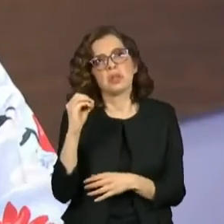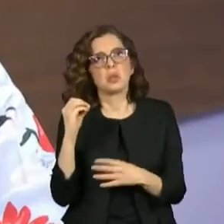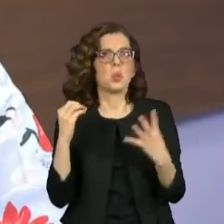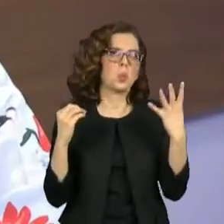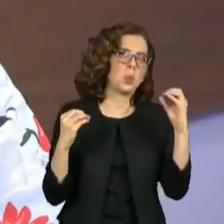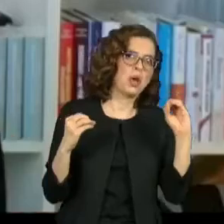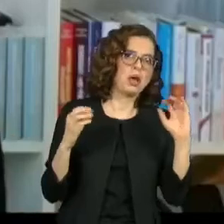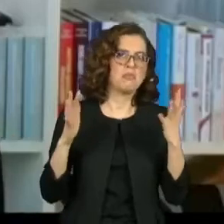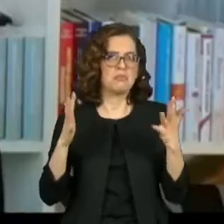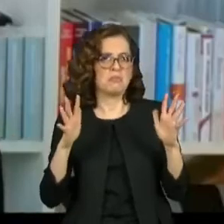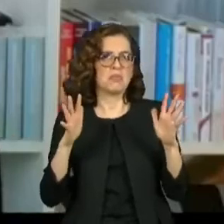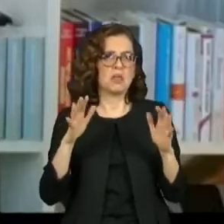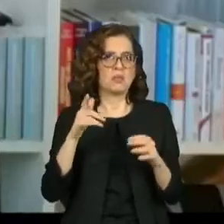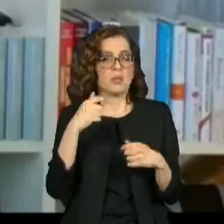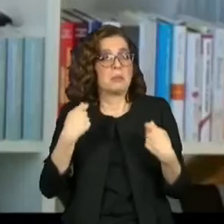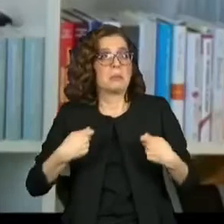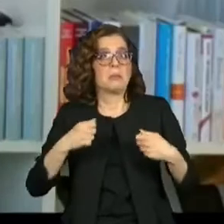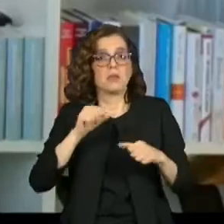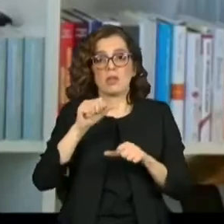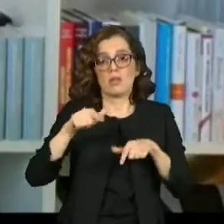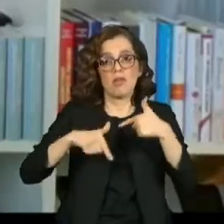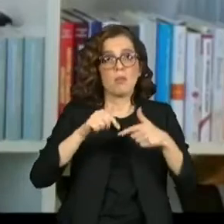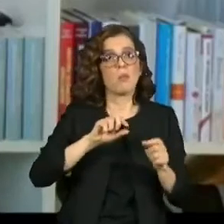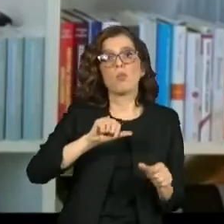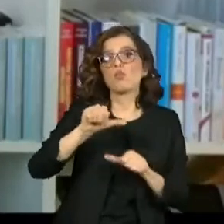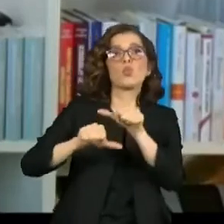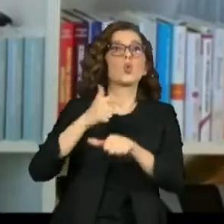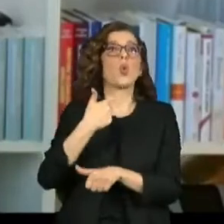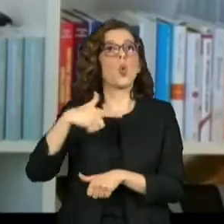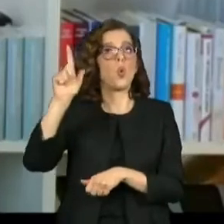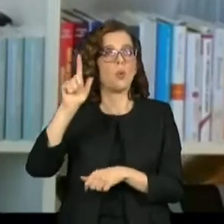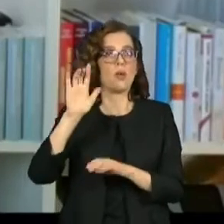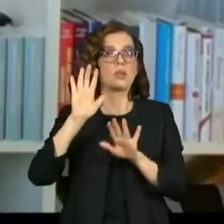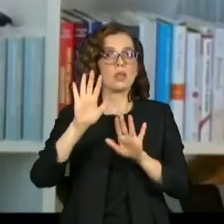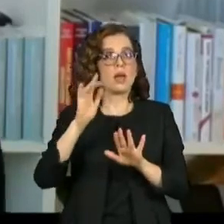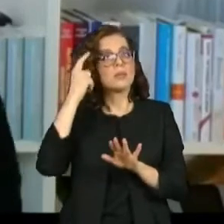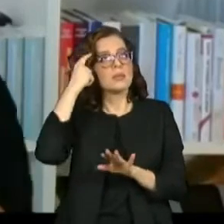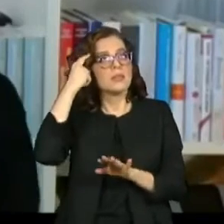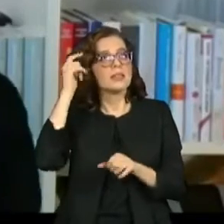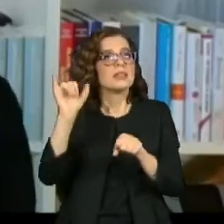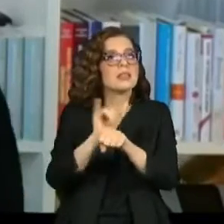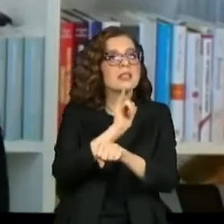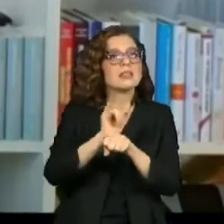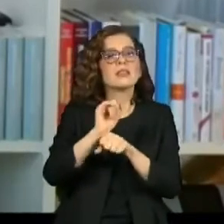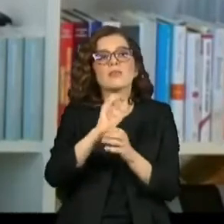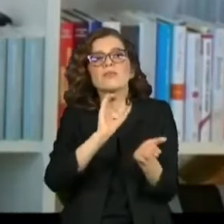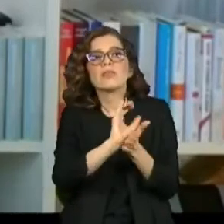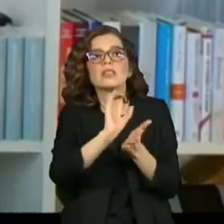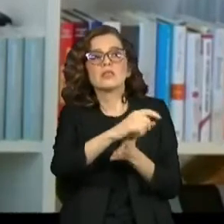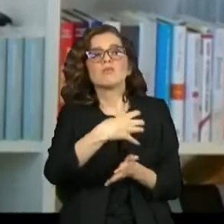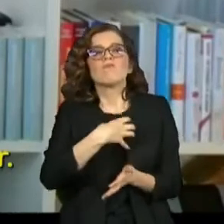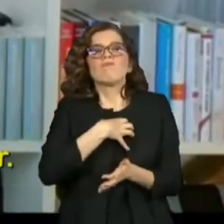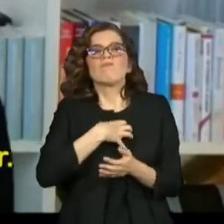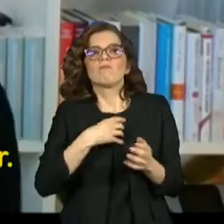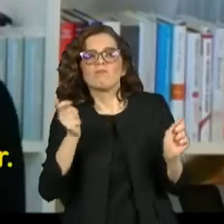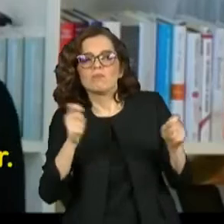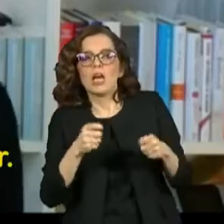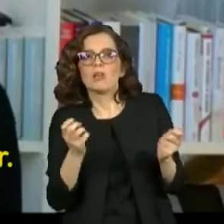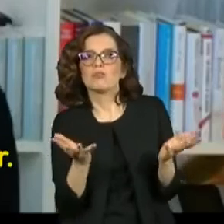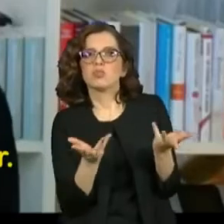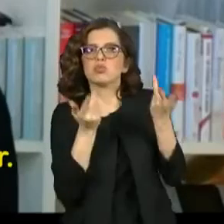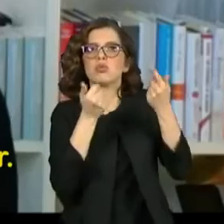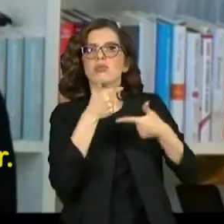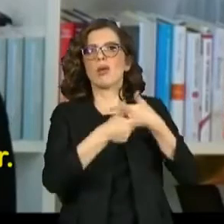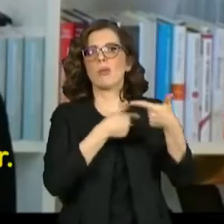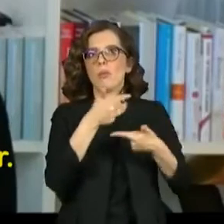40s and you need to change jobs, you can use your pot of endowment to invest in some new skill set that will